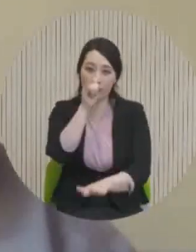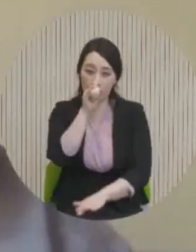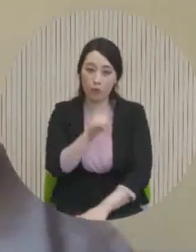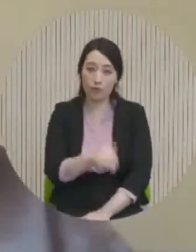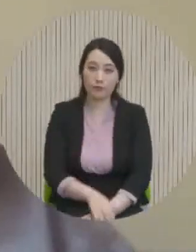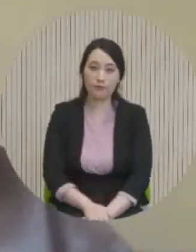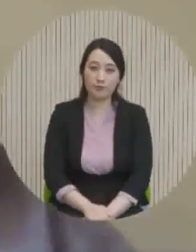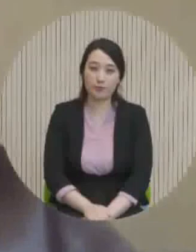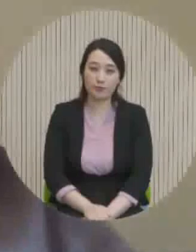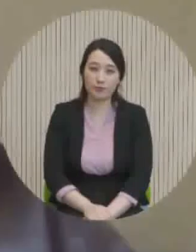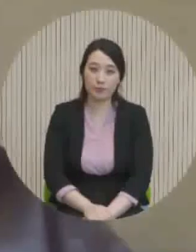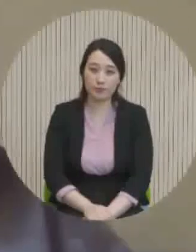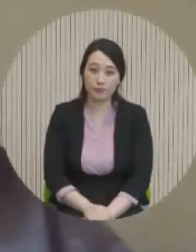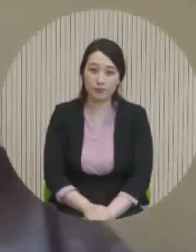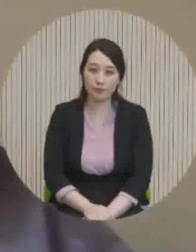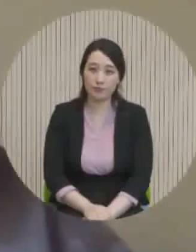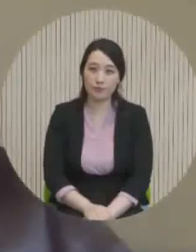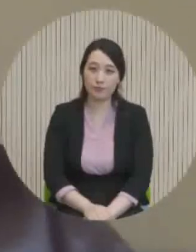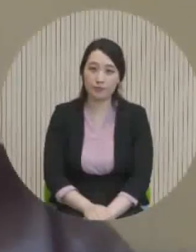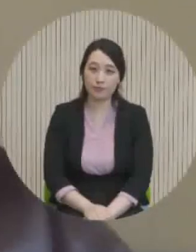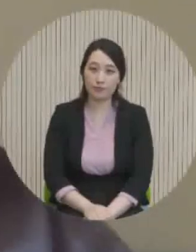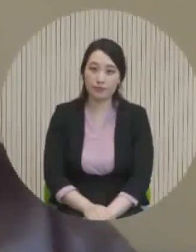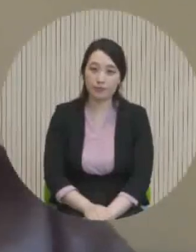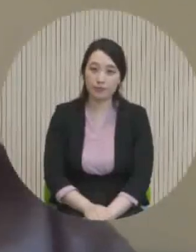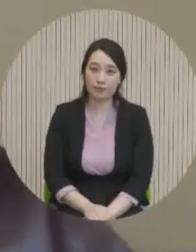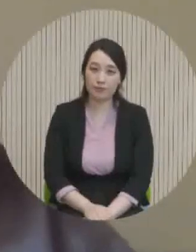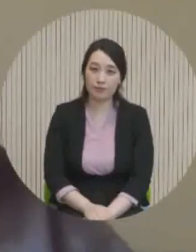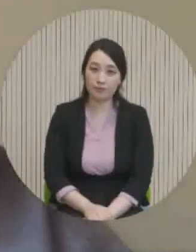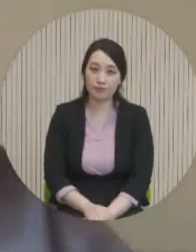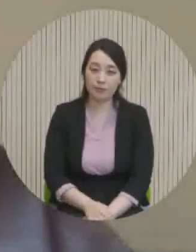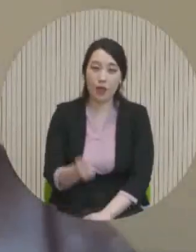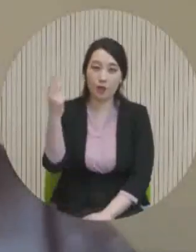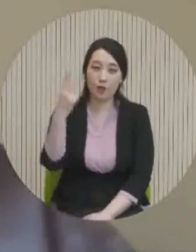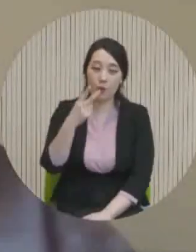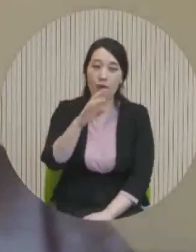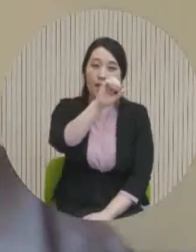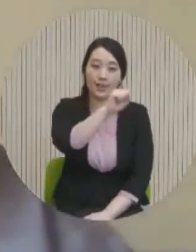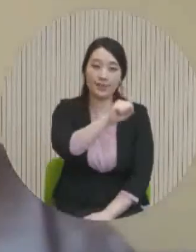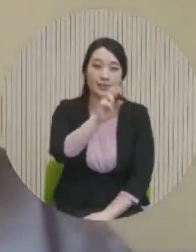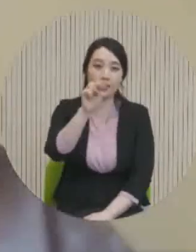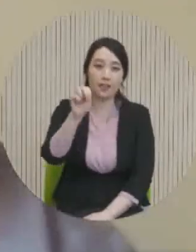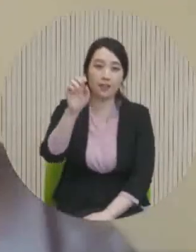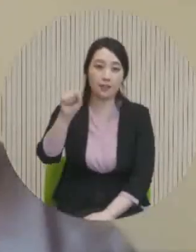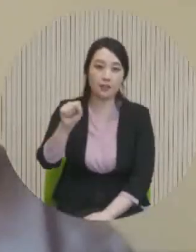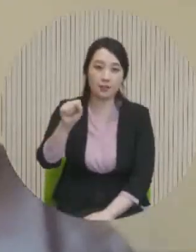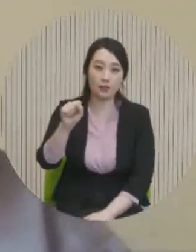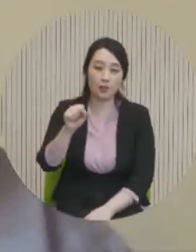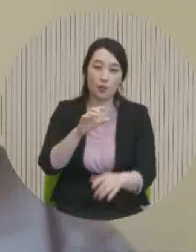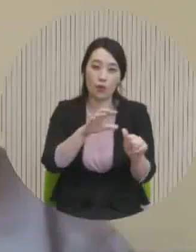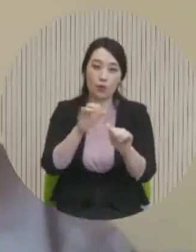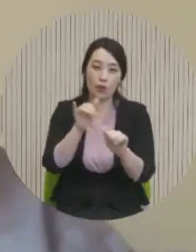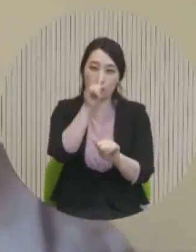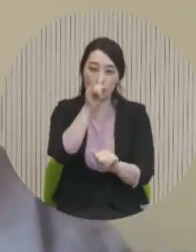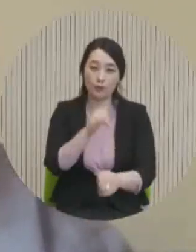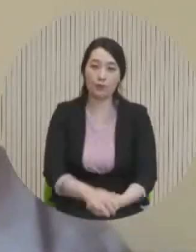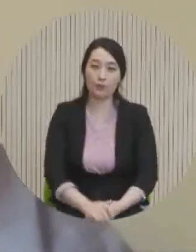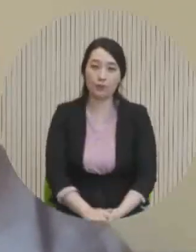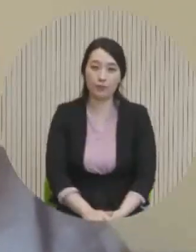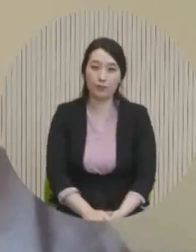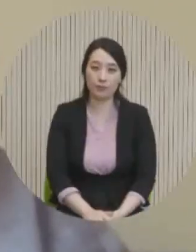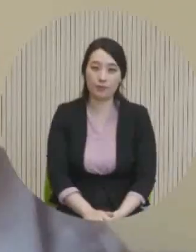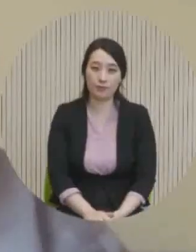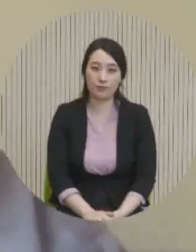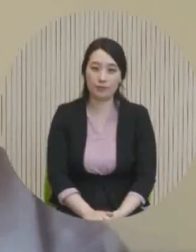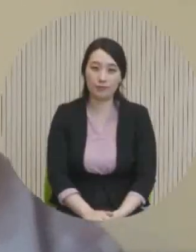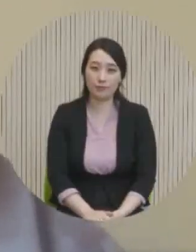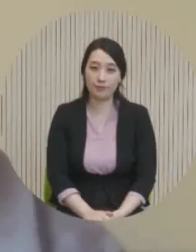the teachers through our social media platforms and our website. So